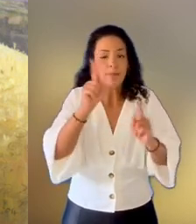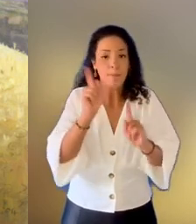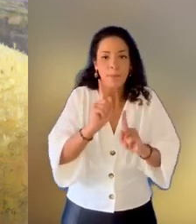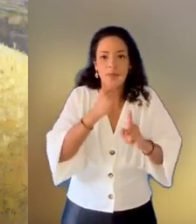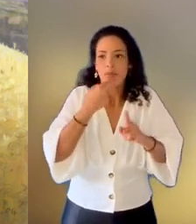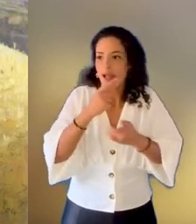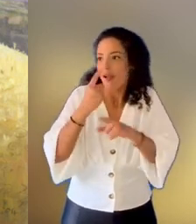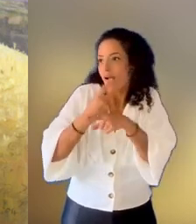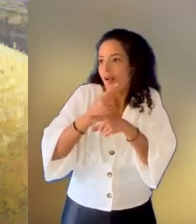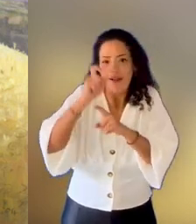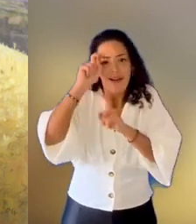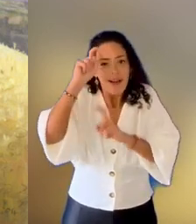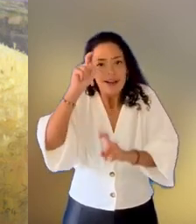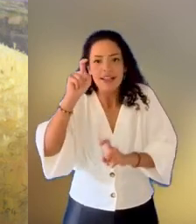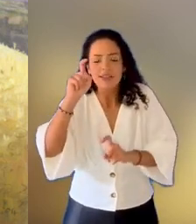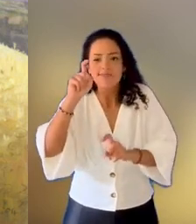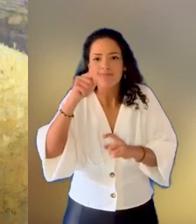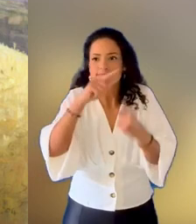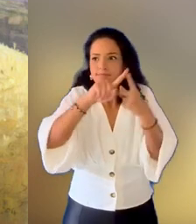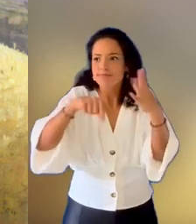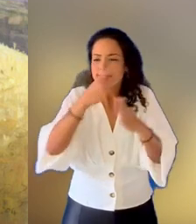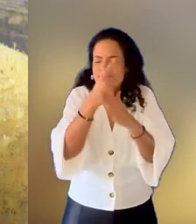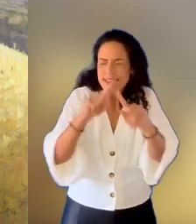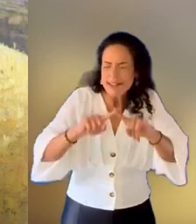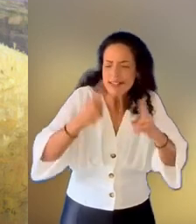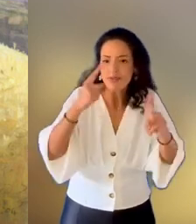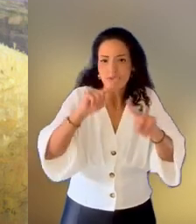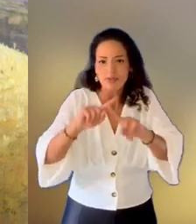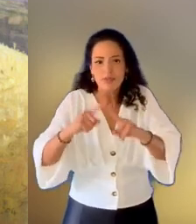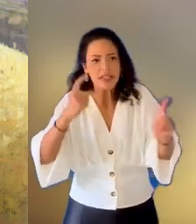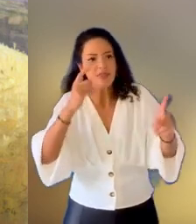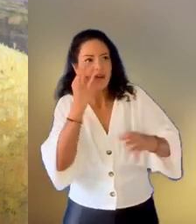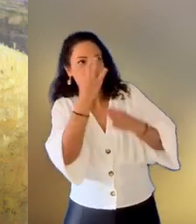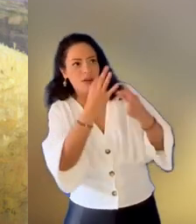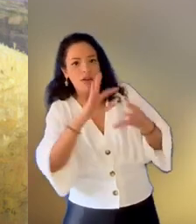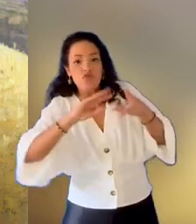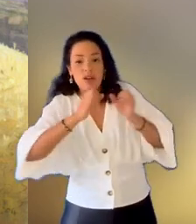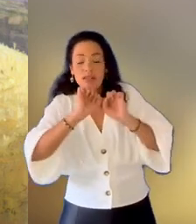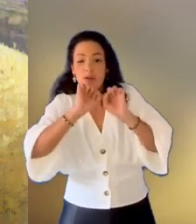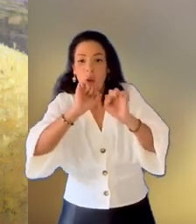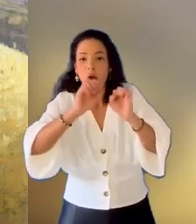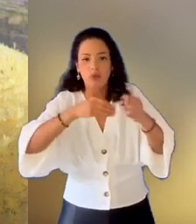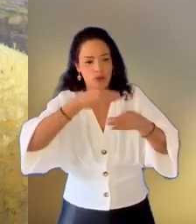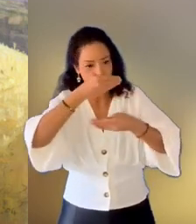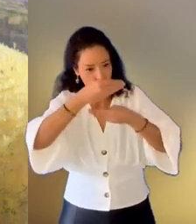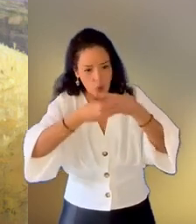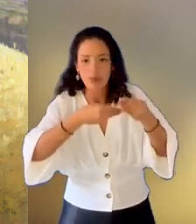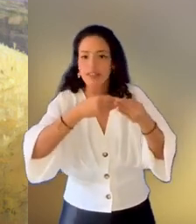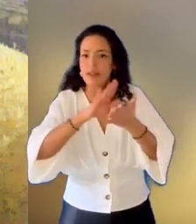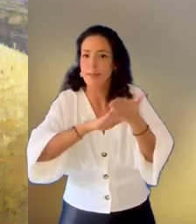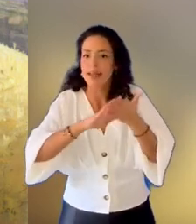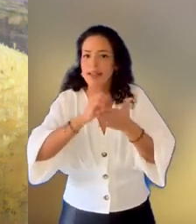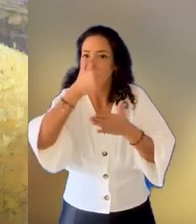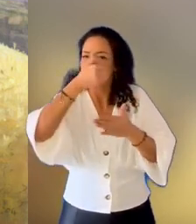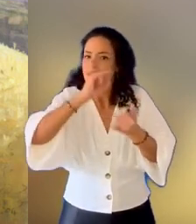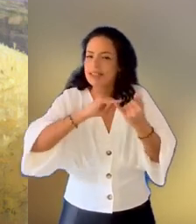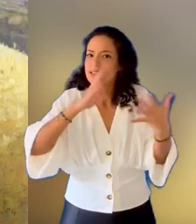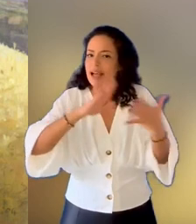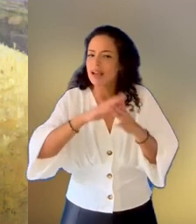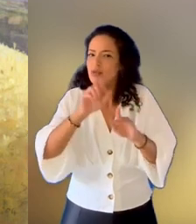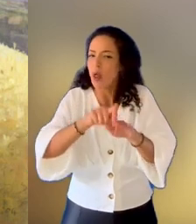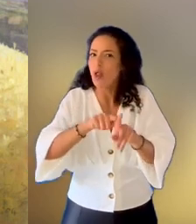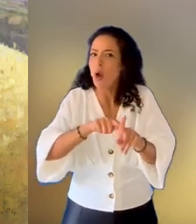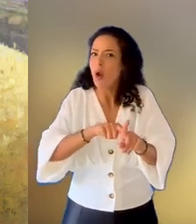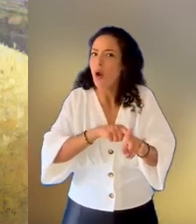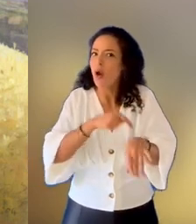and ideas, each wondering something completely different, creating their own stories and meanings. 60 seconds is a long time,